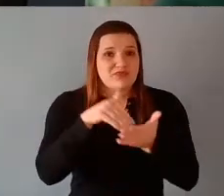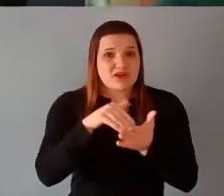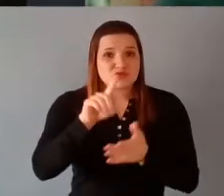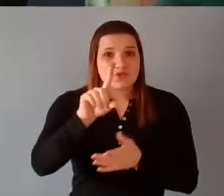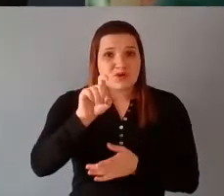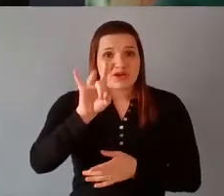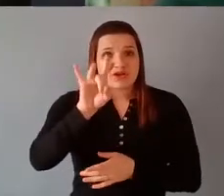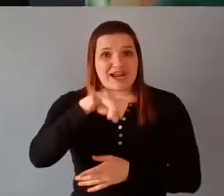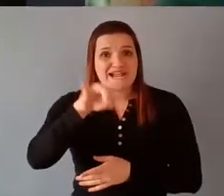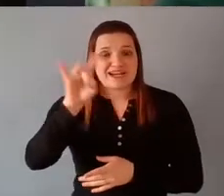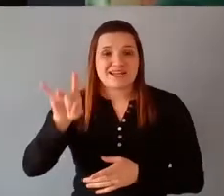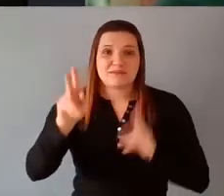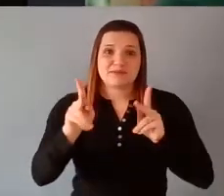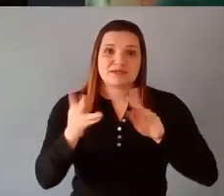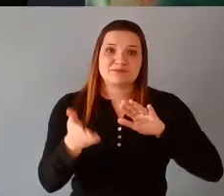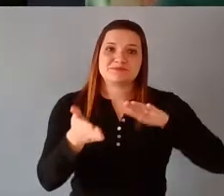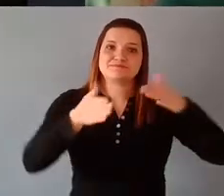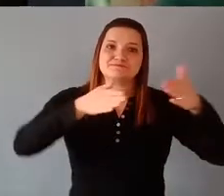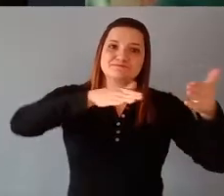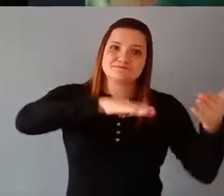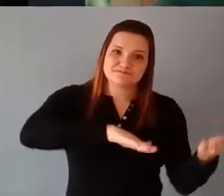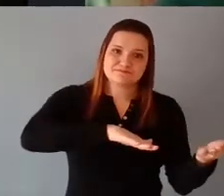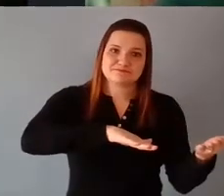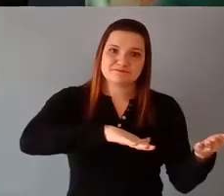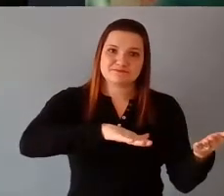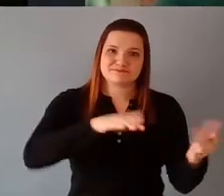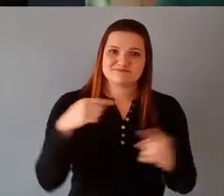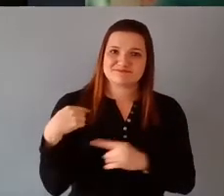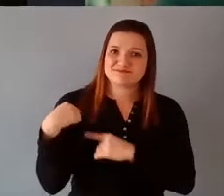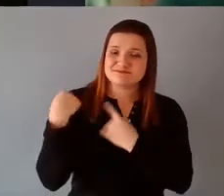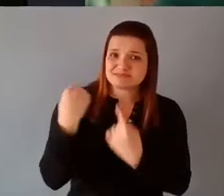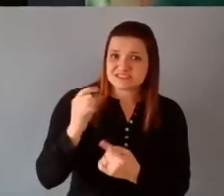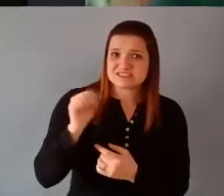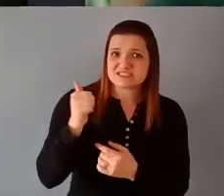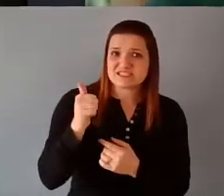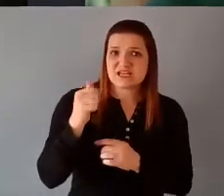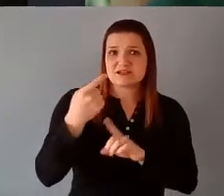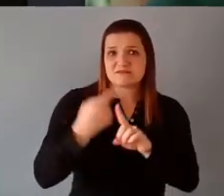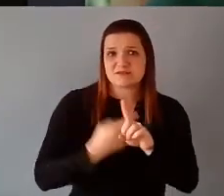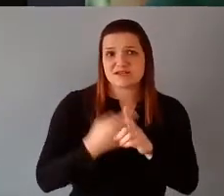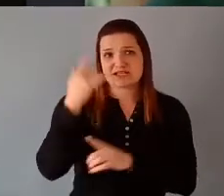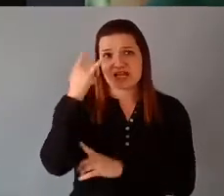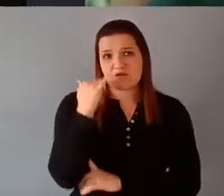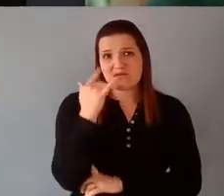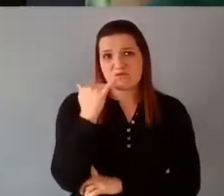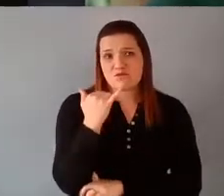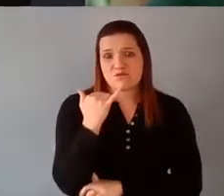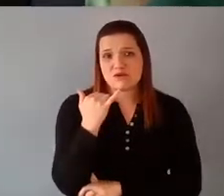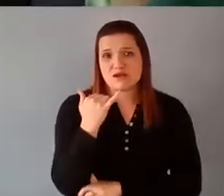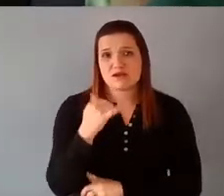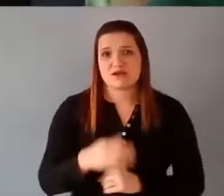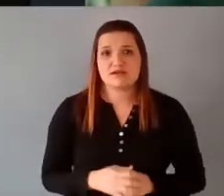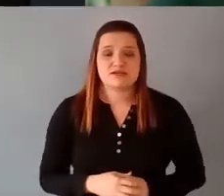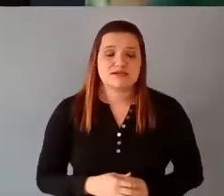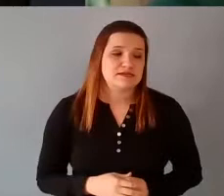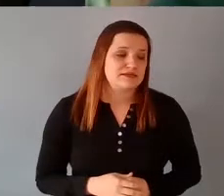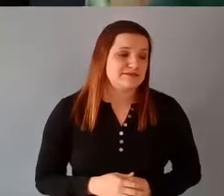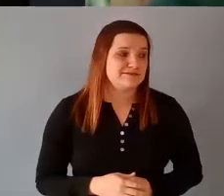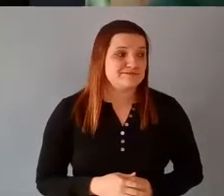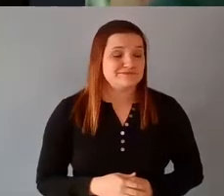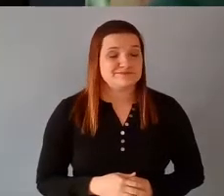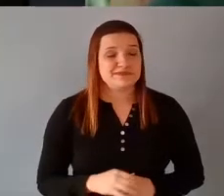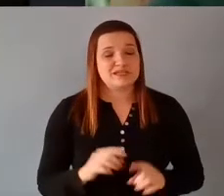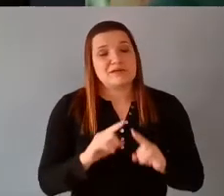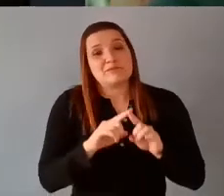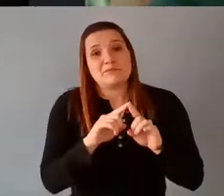21,188 deaths over this 10-month period in California. I guess on a positive note,